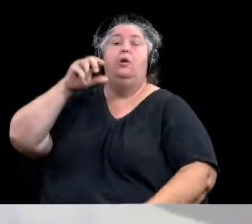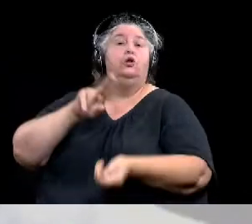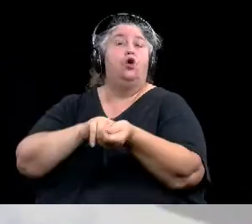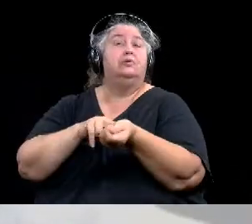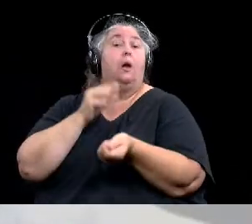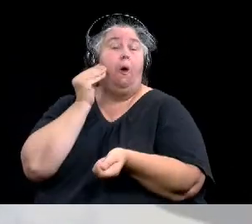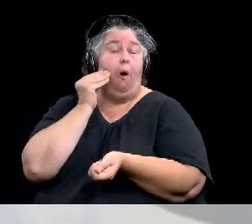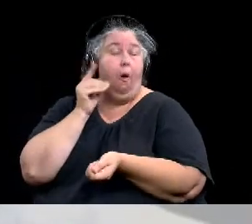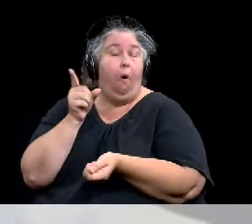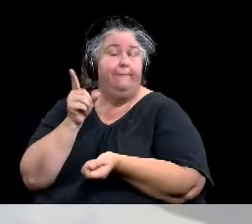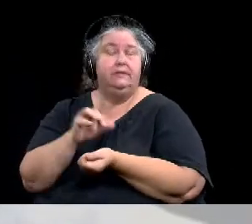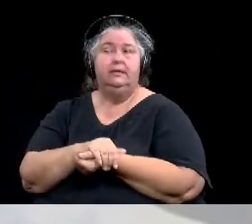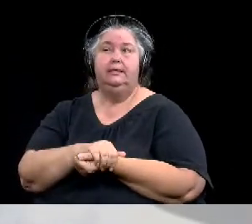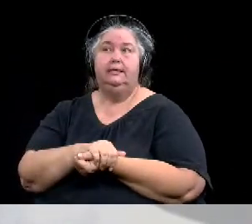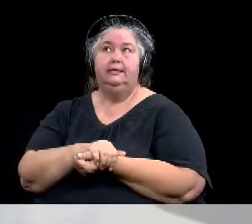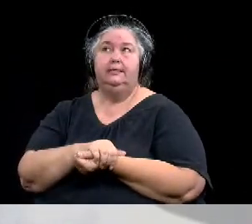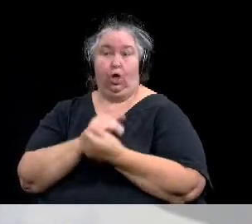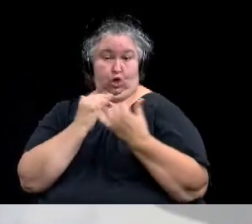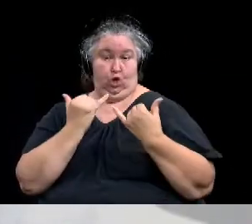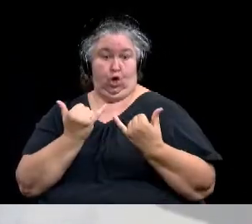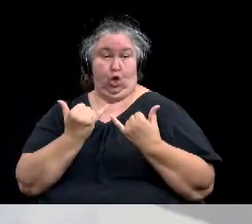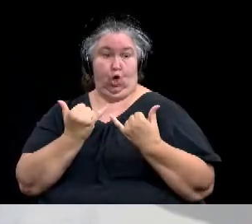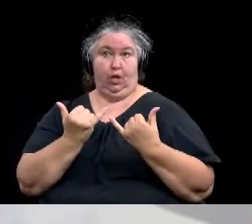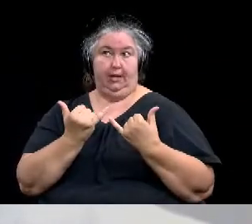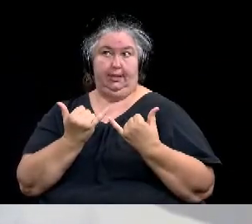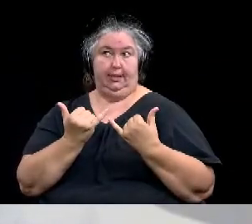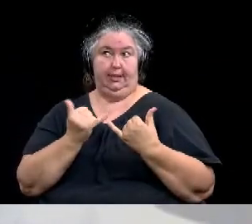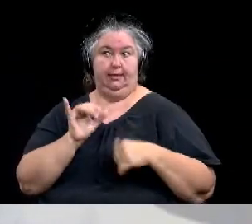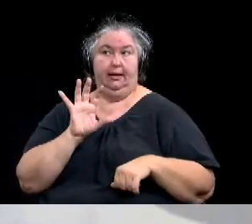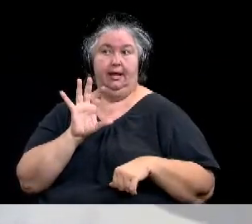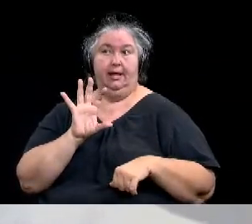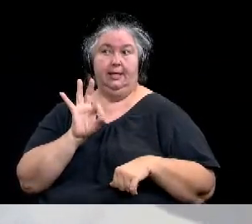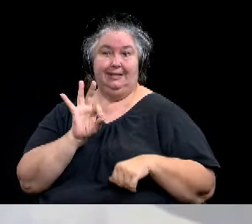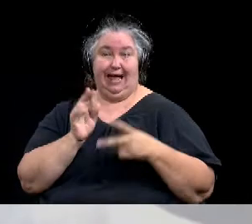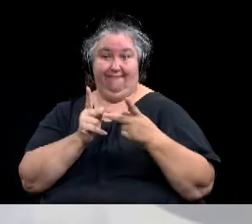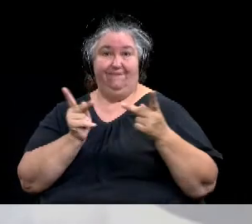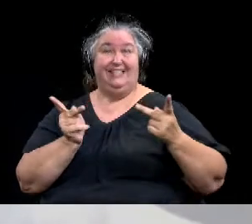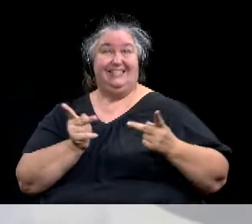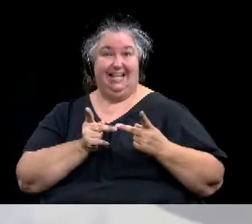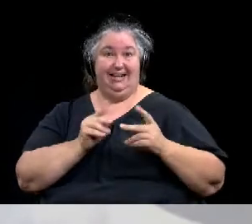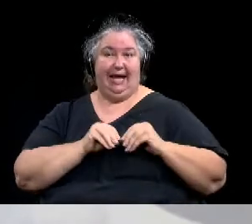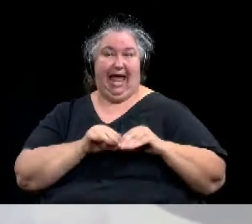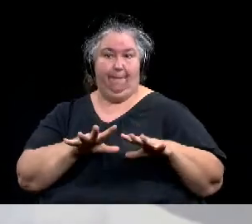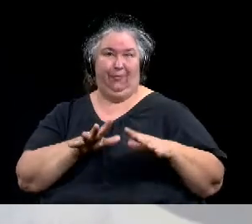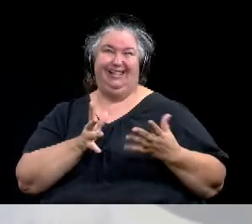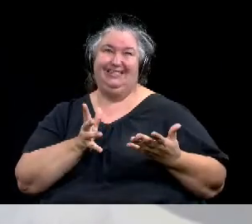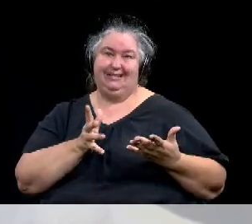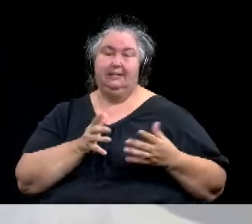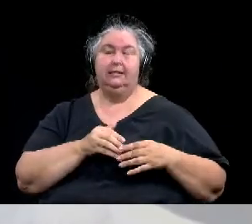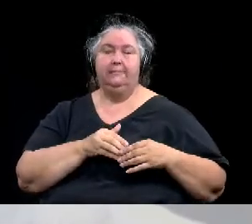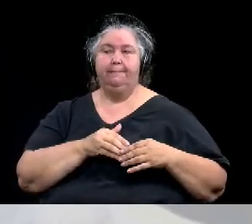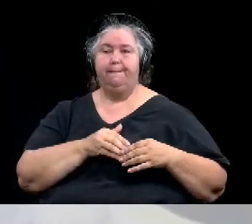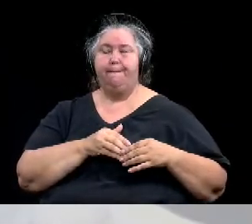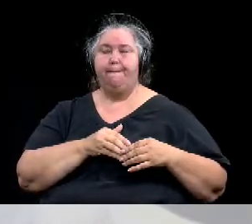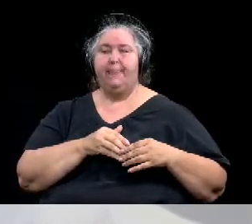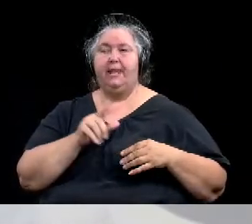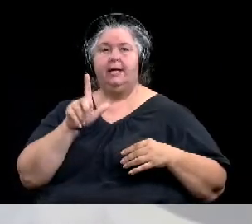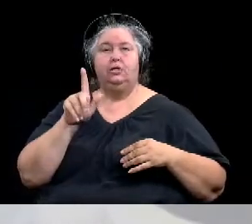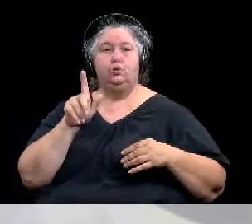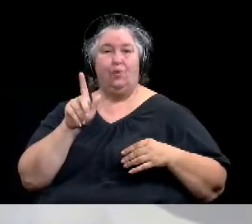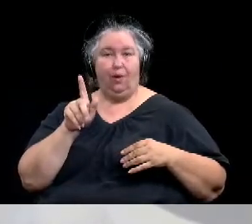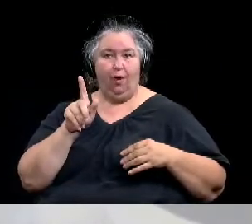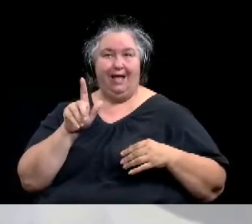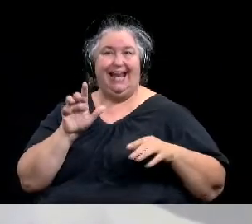are currently 9 facility outbreaks. There are 21